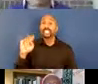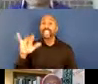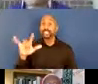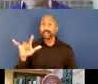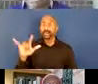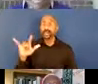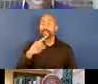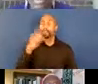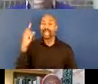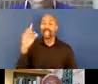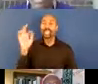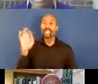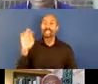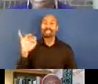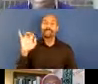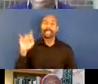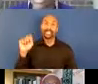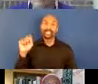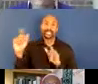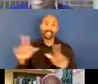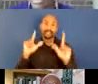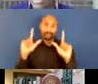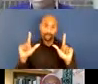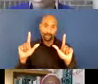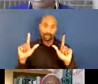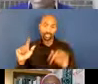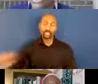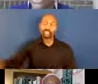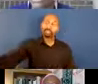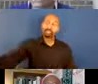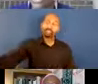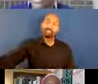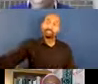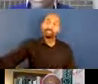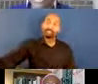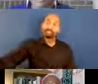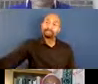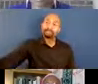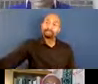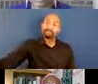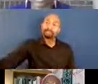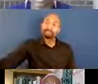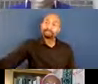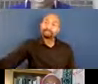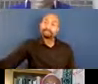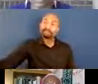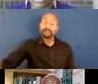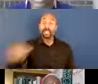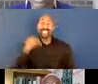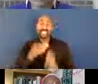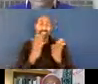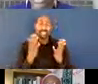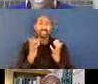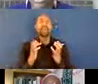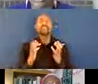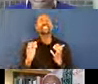My greatest aspiration for this book is that it rise to the level of poetry, not the kind of poetry that is superfluous,